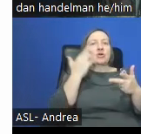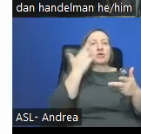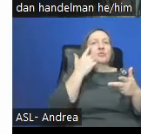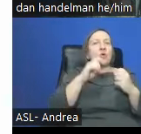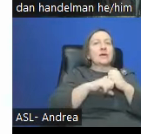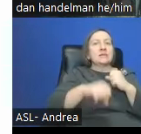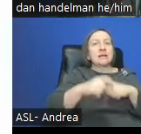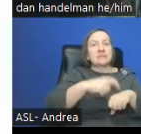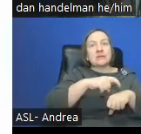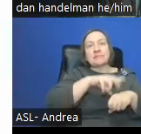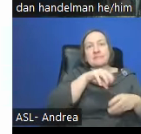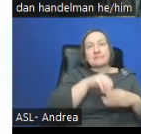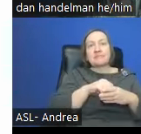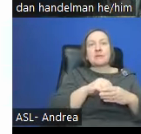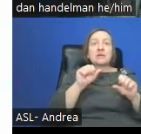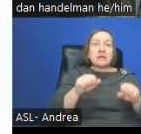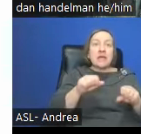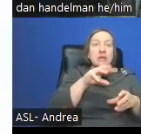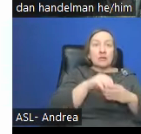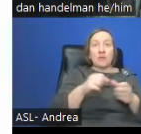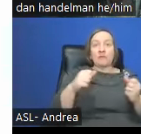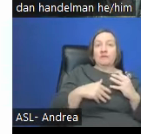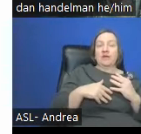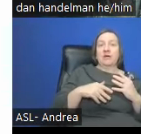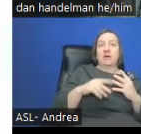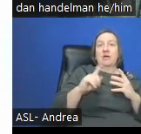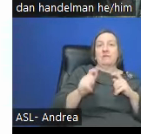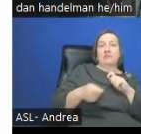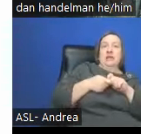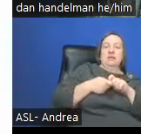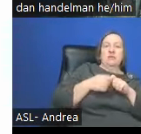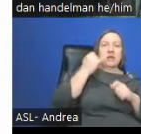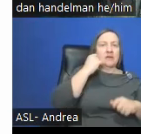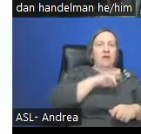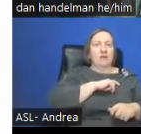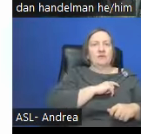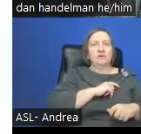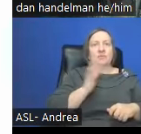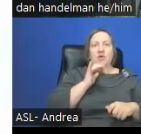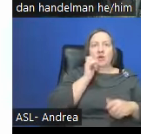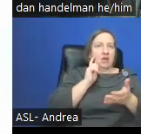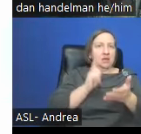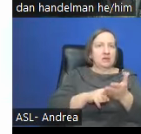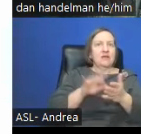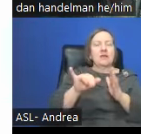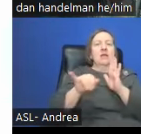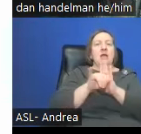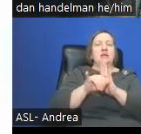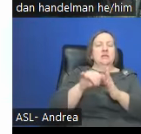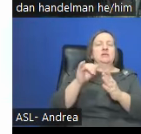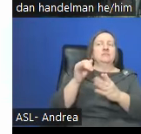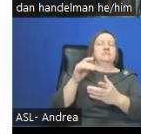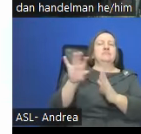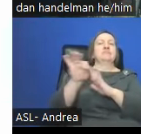timeline may include, but is not limited to, fear of retaliation, or if an officer who was not previously identified has their identity become known after